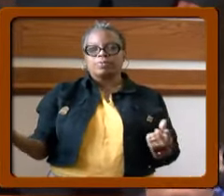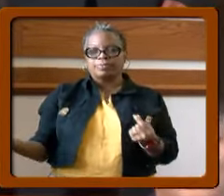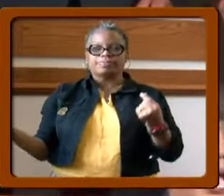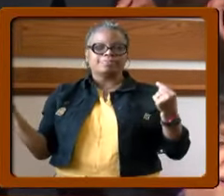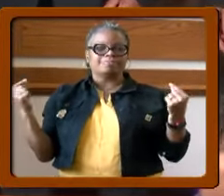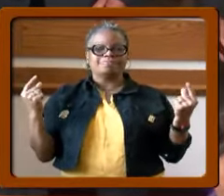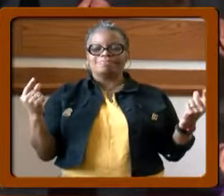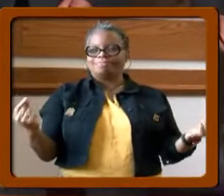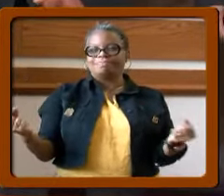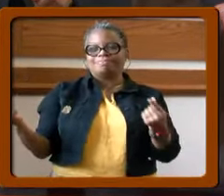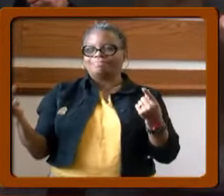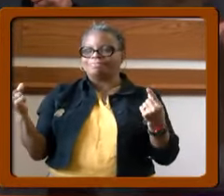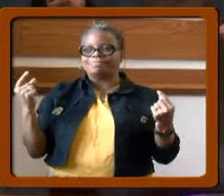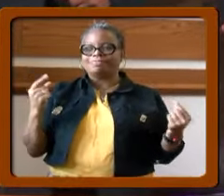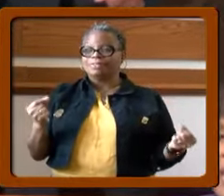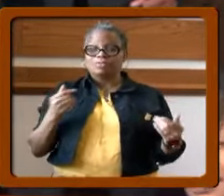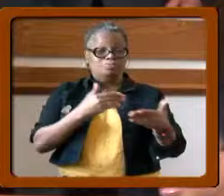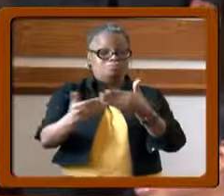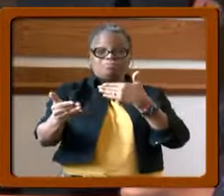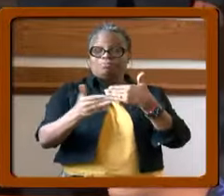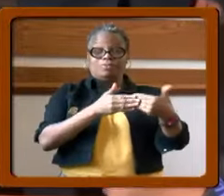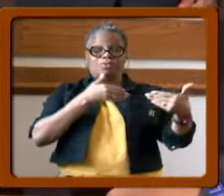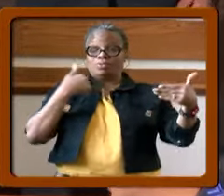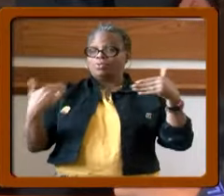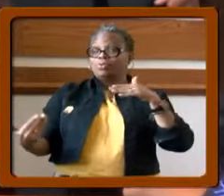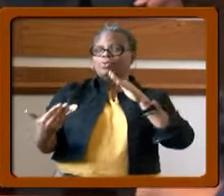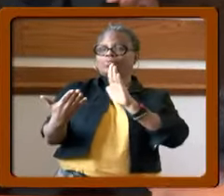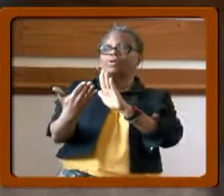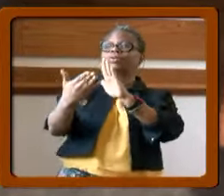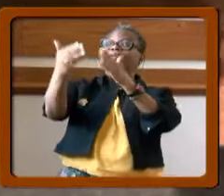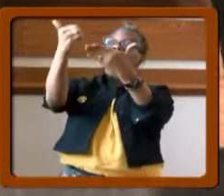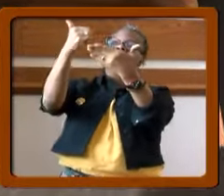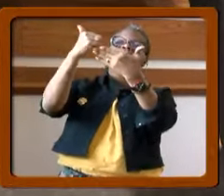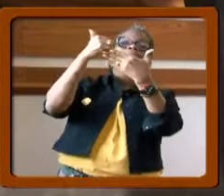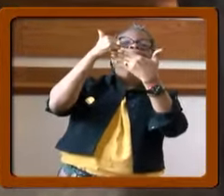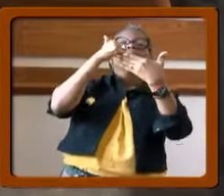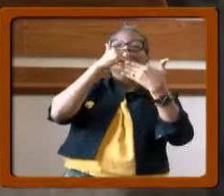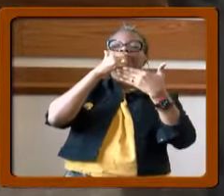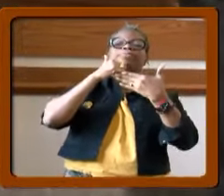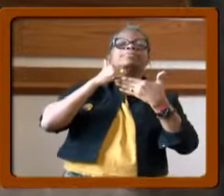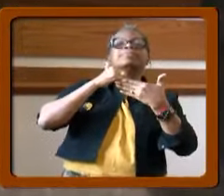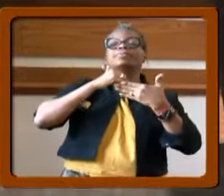I was riding on the bus line and you made a way.